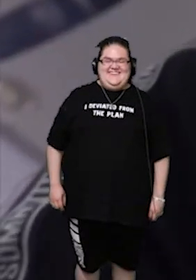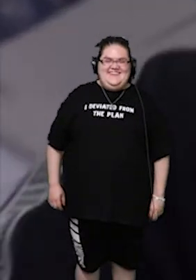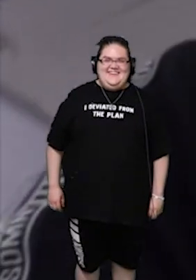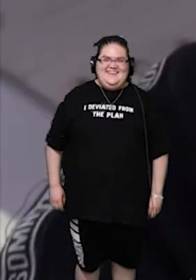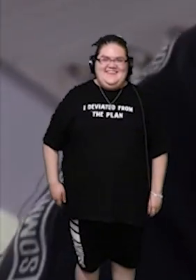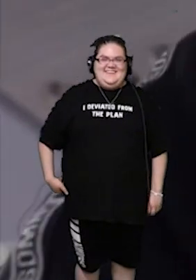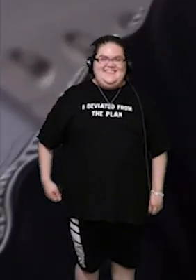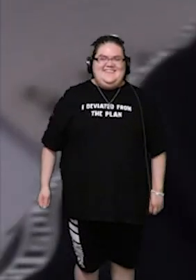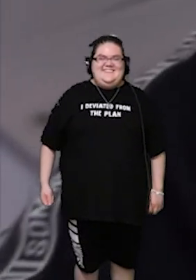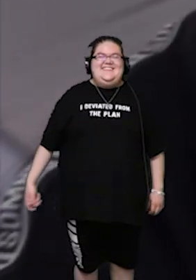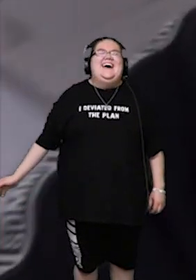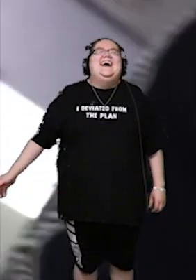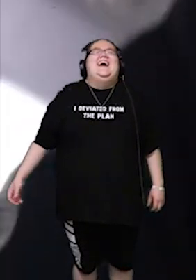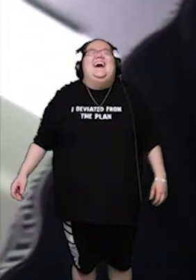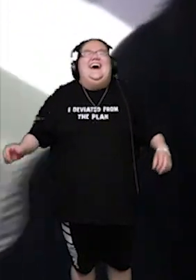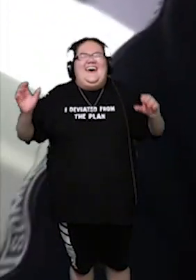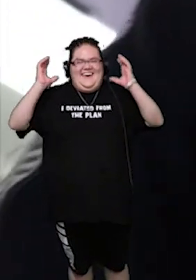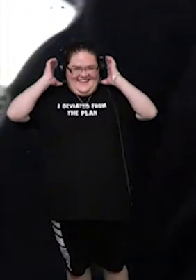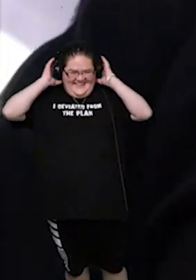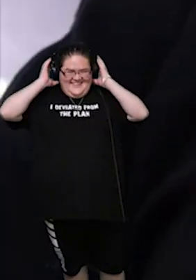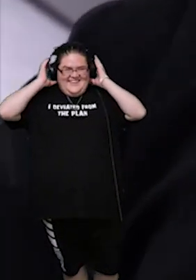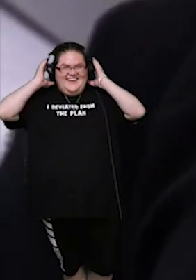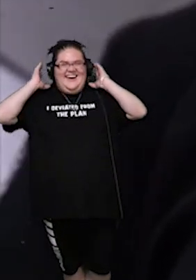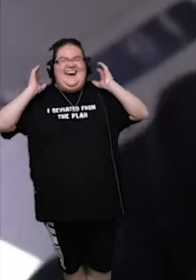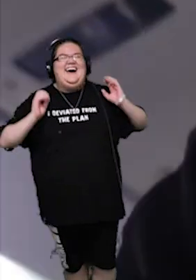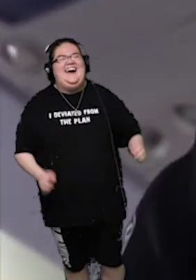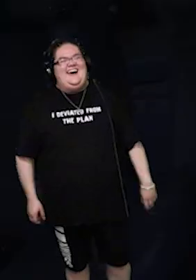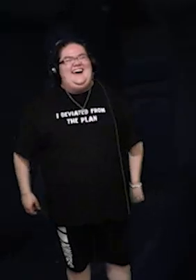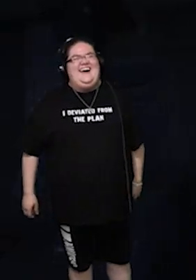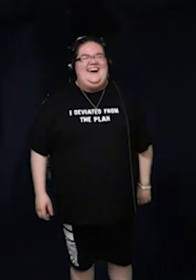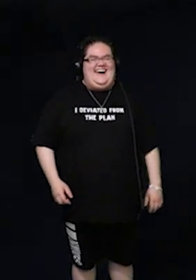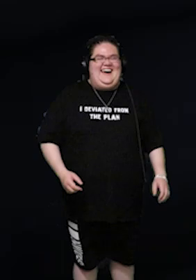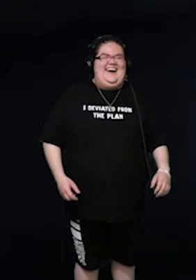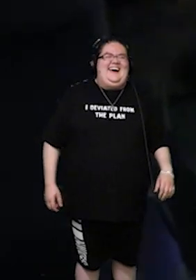I lost to these guys. Yes. Apparently, hiding in plain sight. At least match it, to be